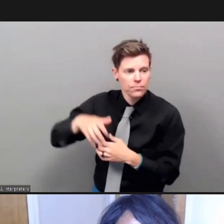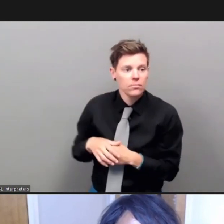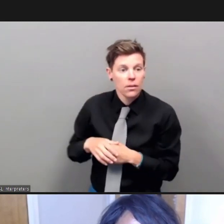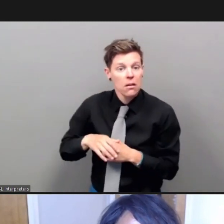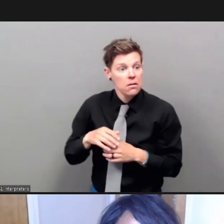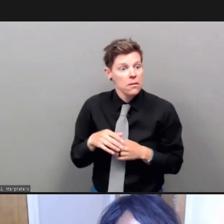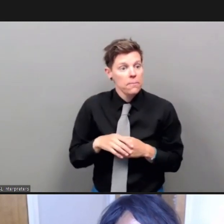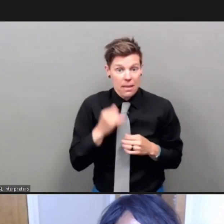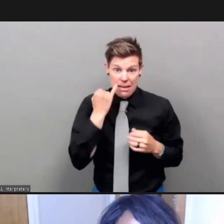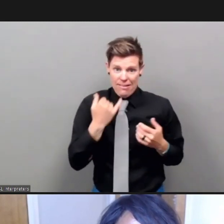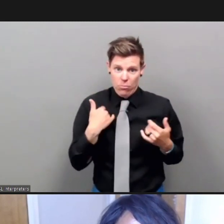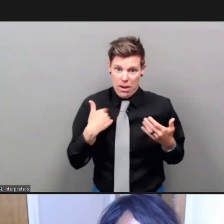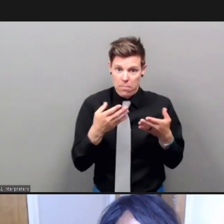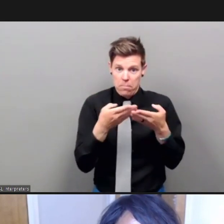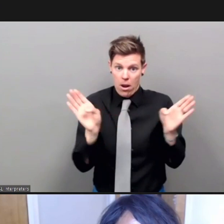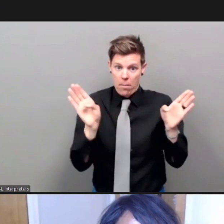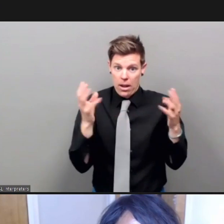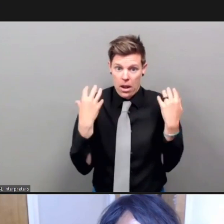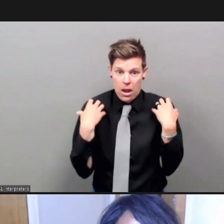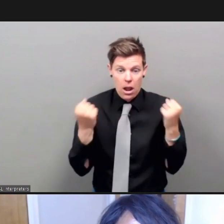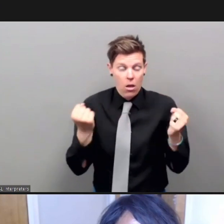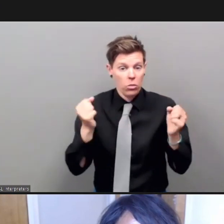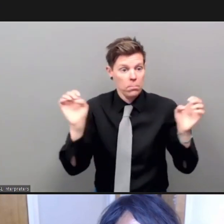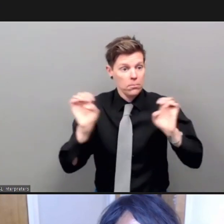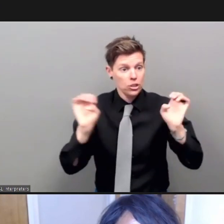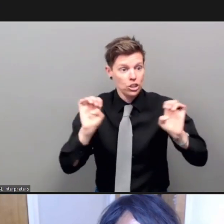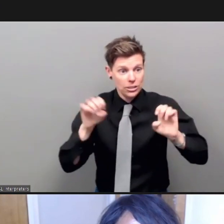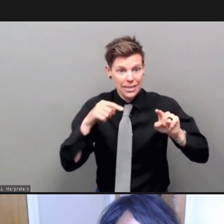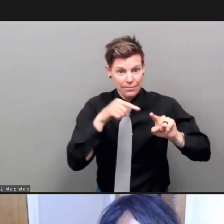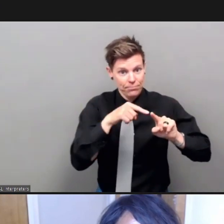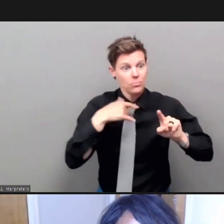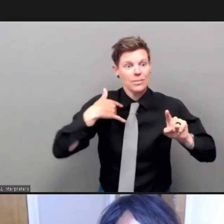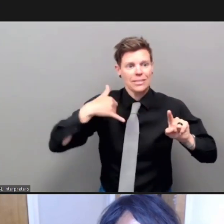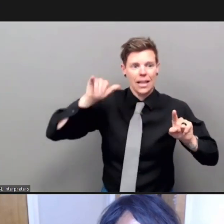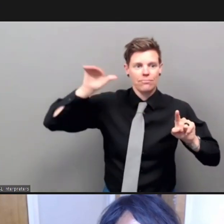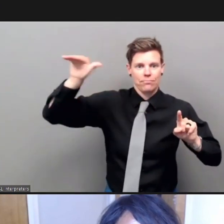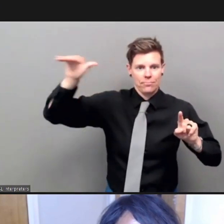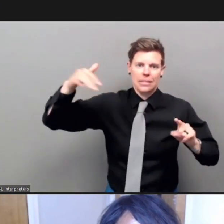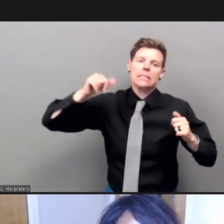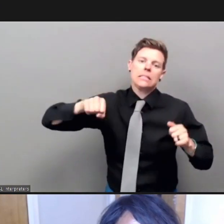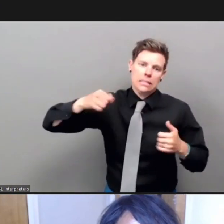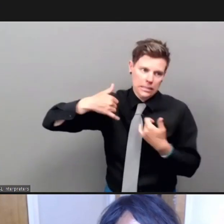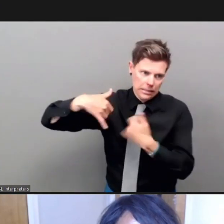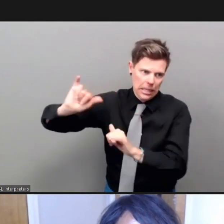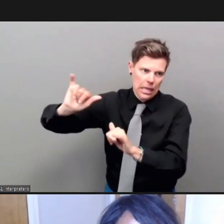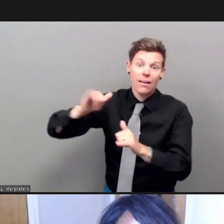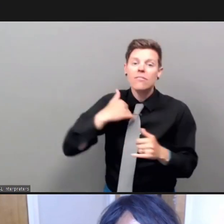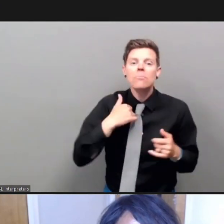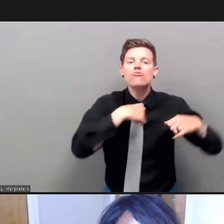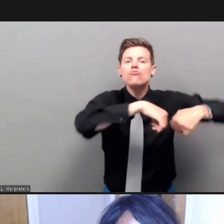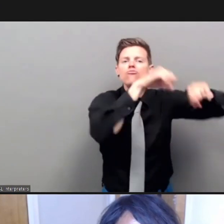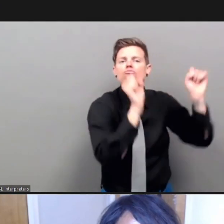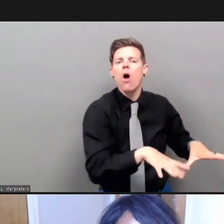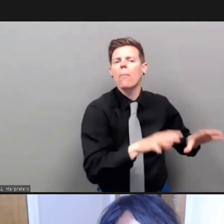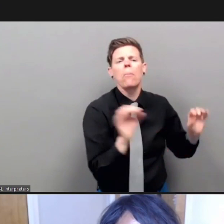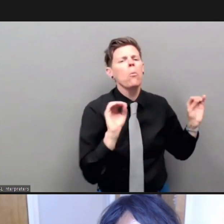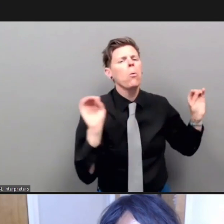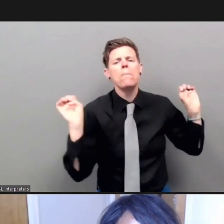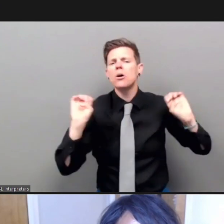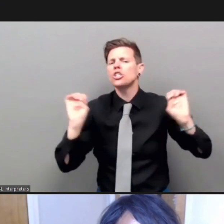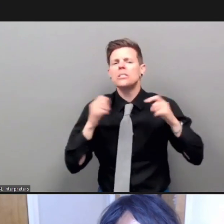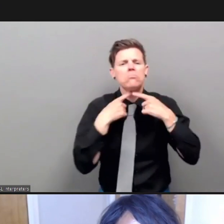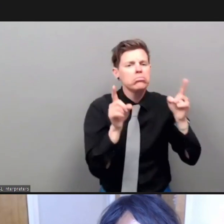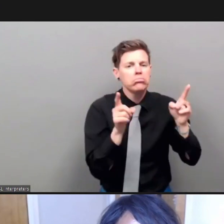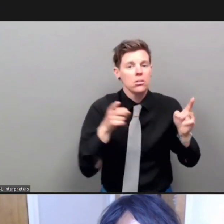long as the state has declared a public health emergency and the federal government has declared a public health emergency.